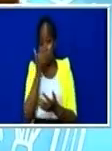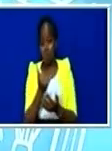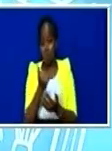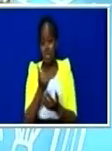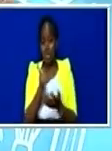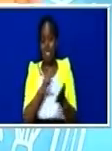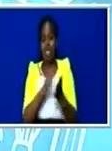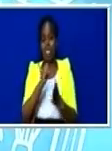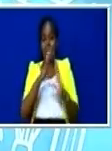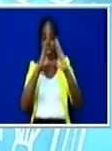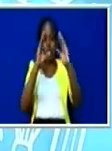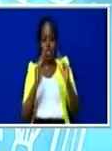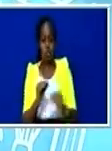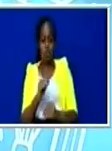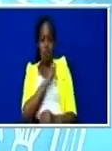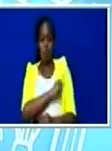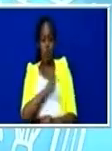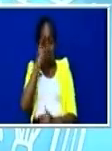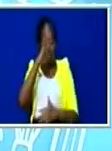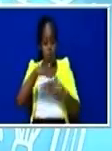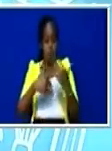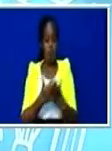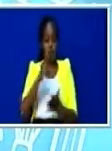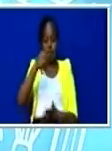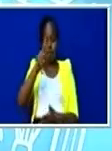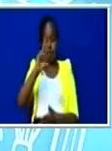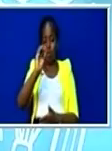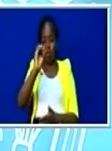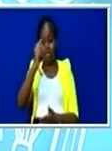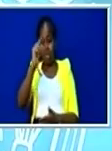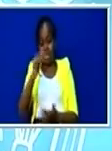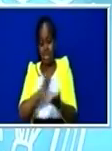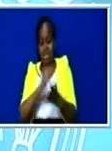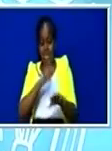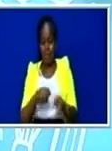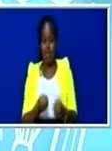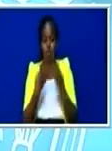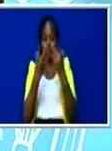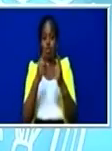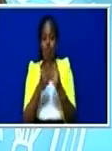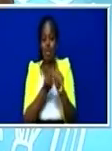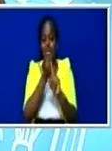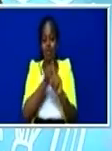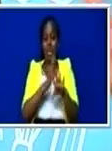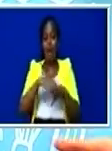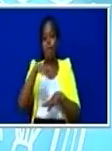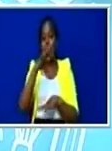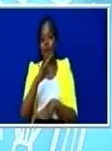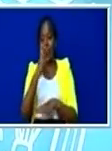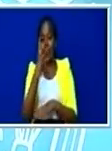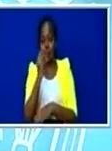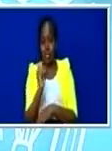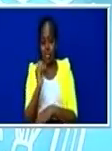a general property for all the proteins, that when they are exposed to temperatures above